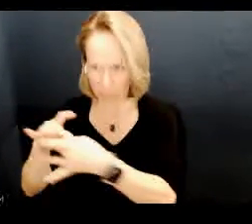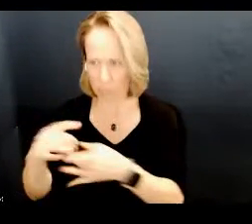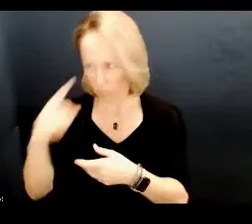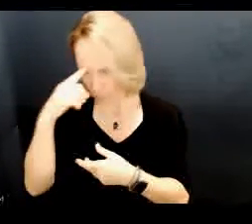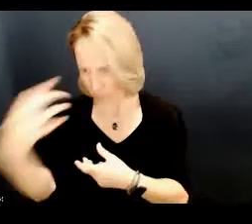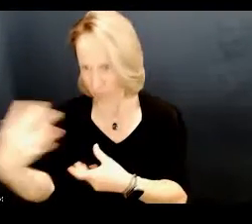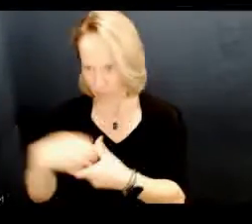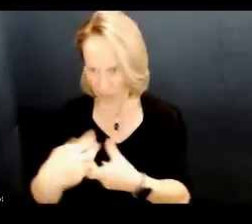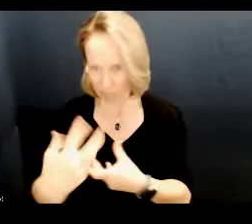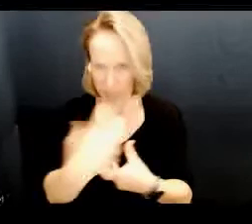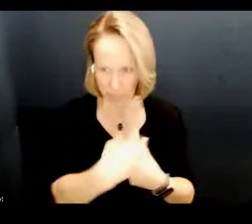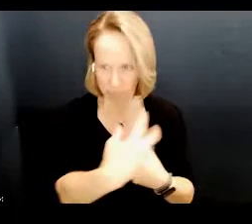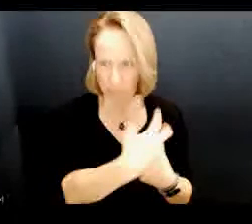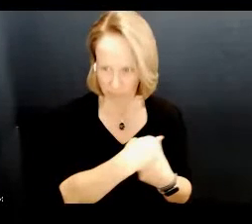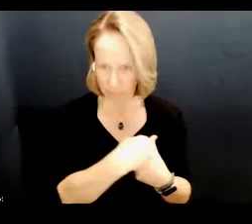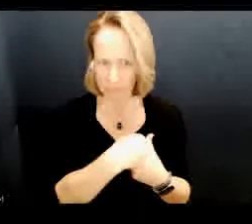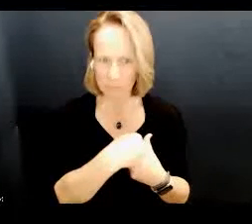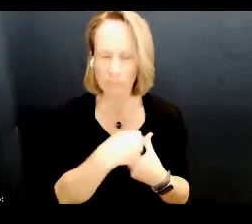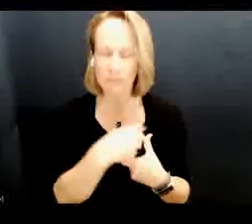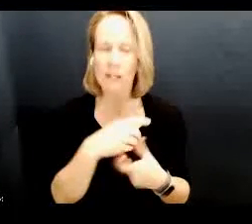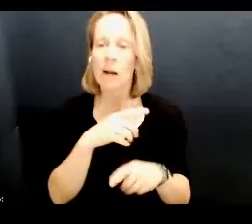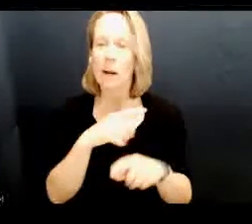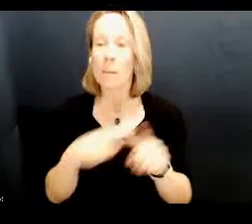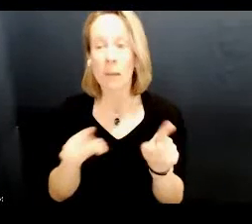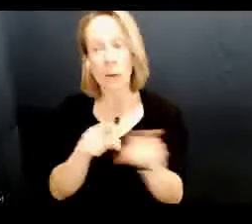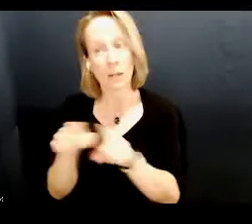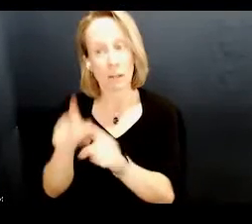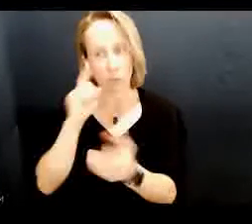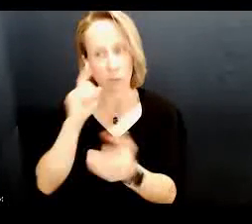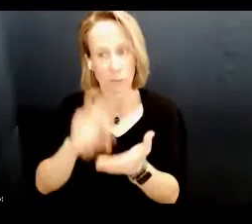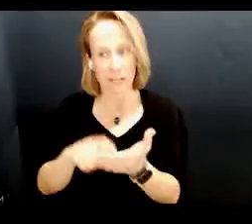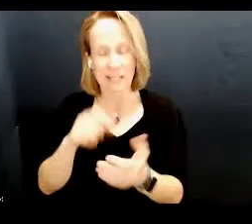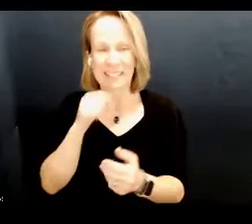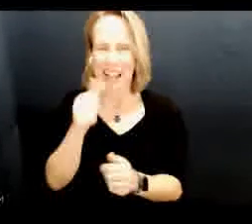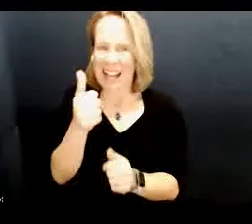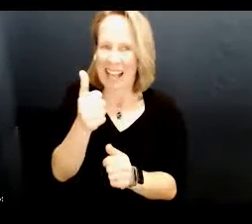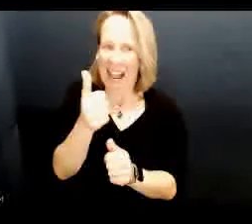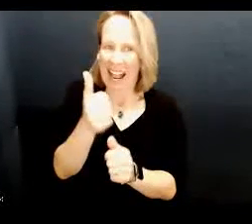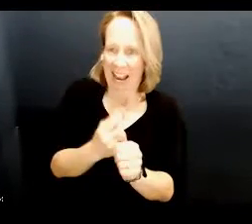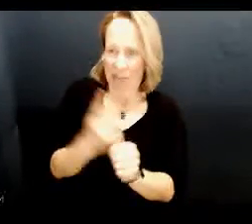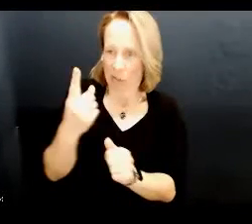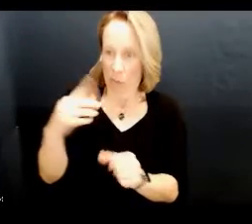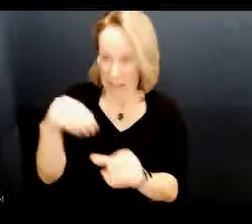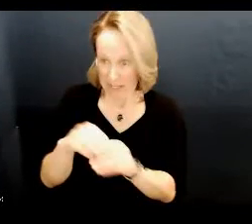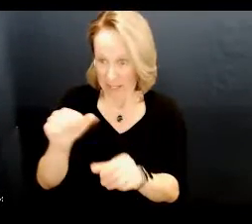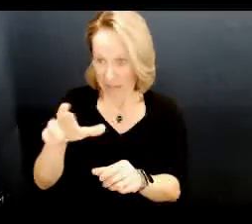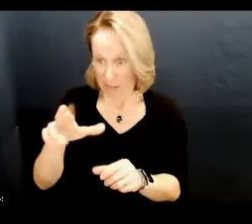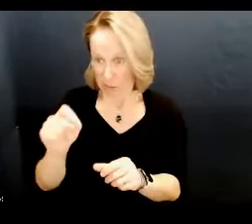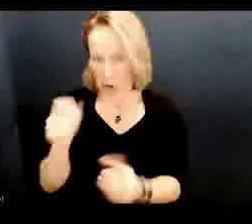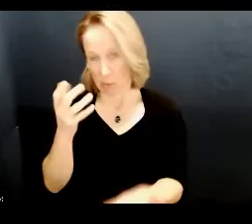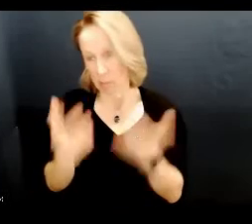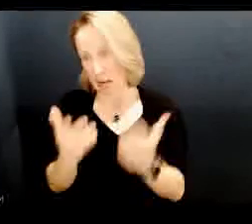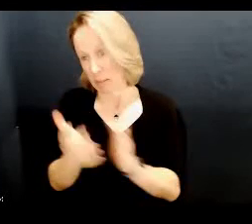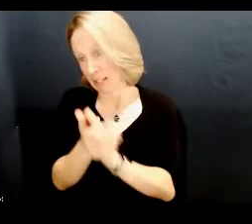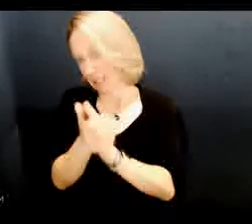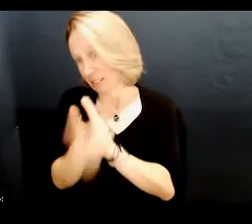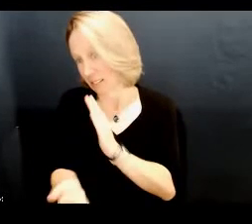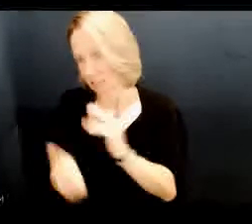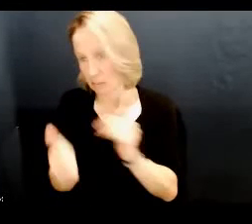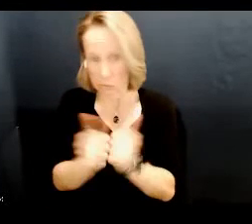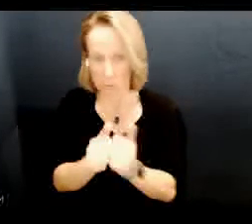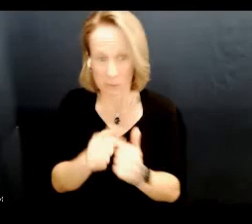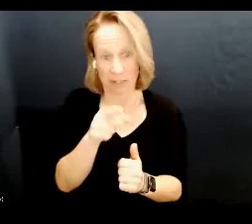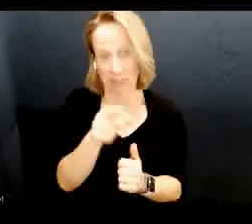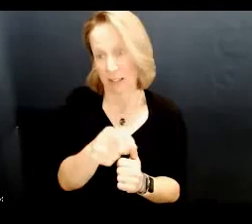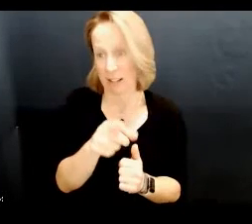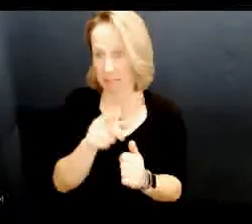not everyone who's in a SART has the capacity to write and do some of these more specific things, but we want to